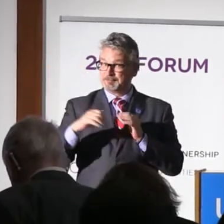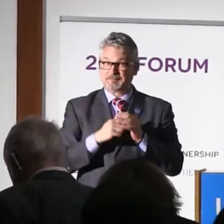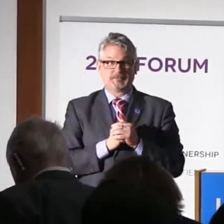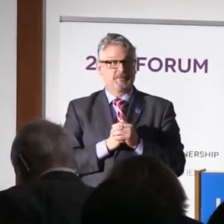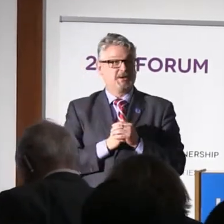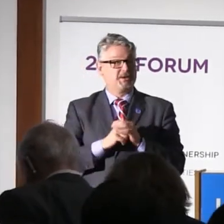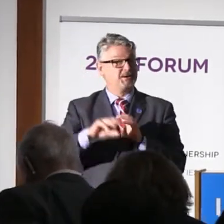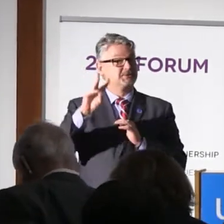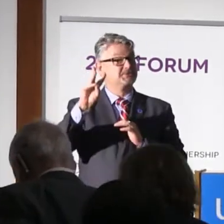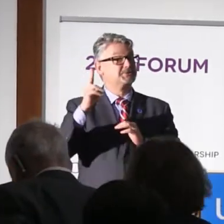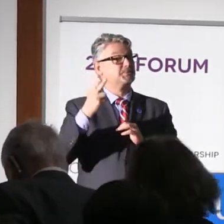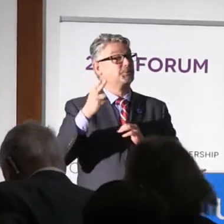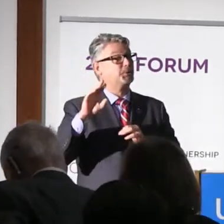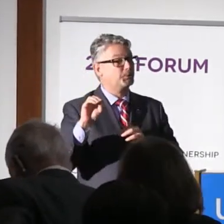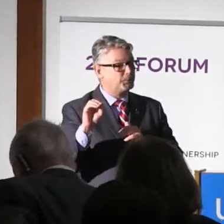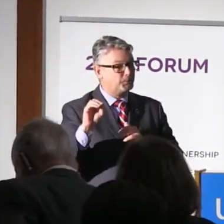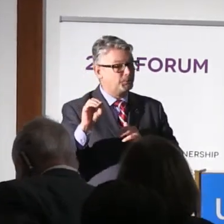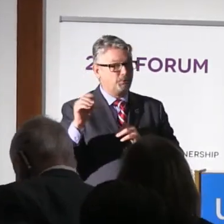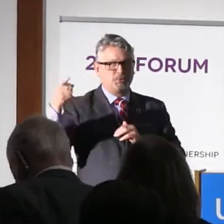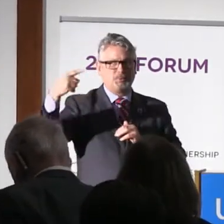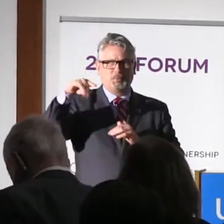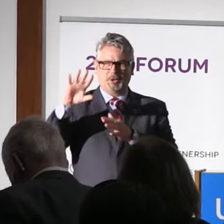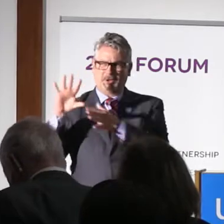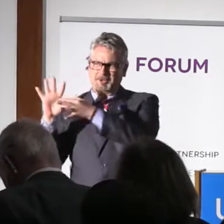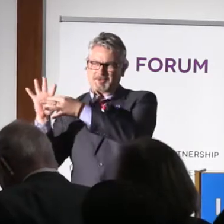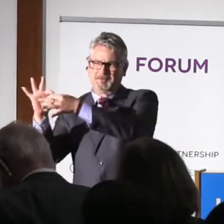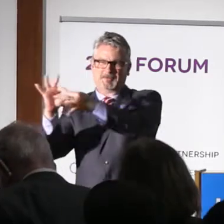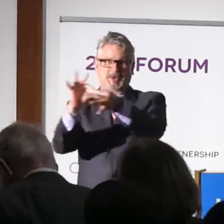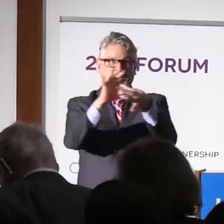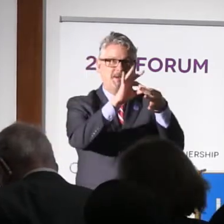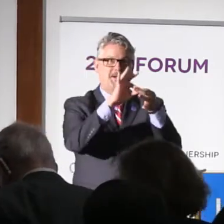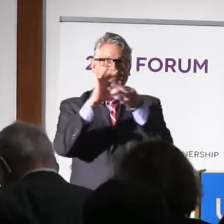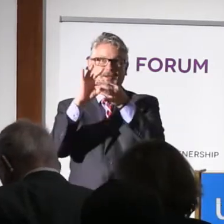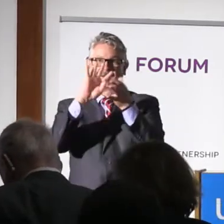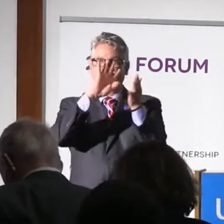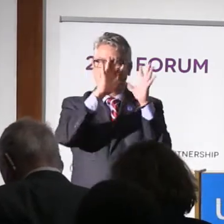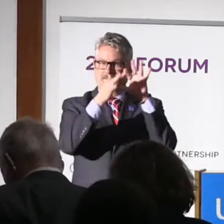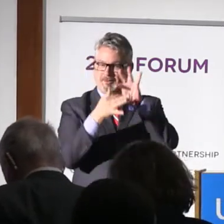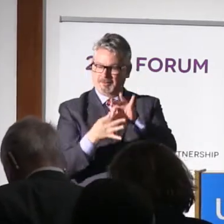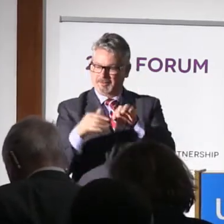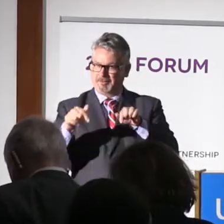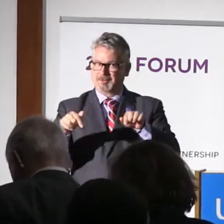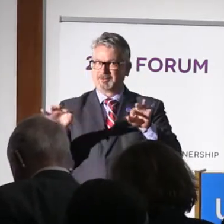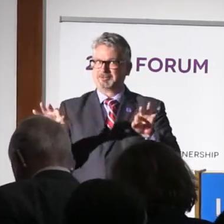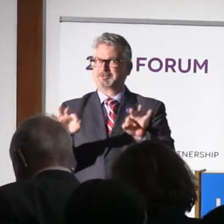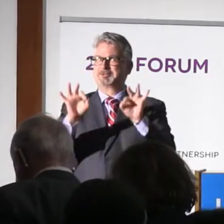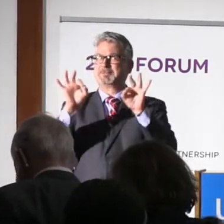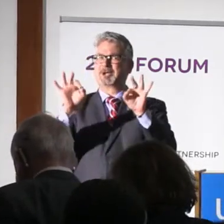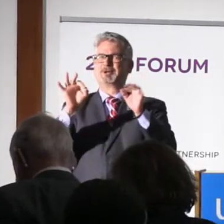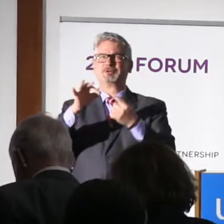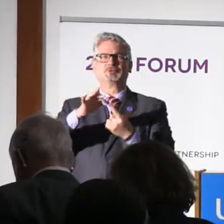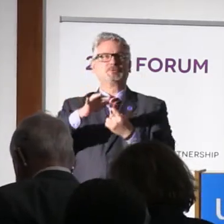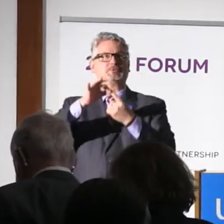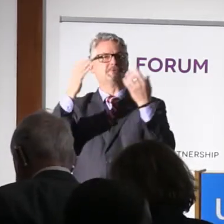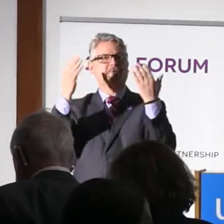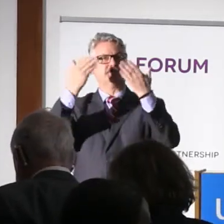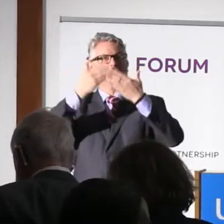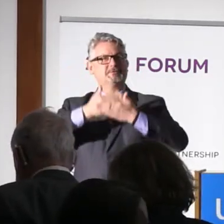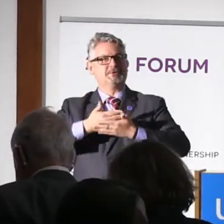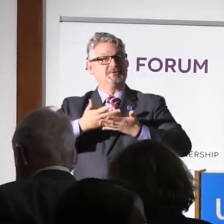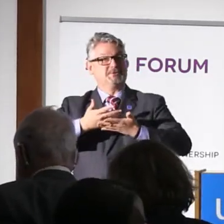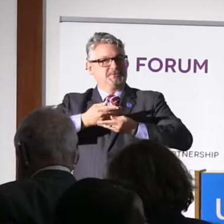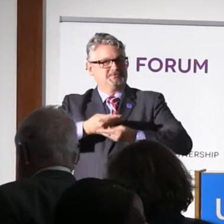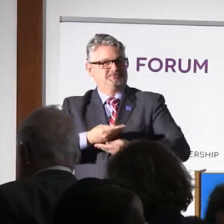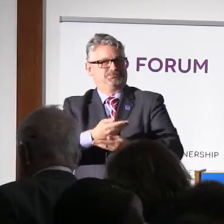UNICEF, and the WHO, who are cooperating